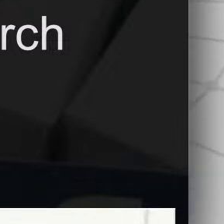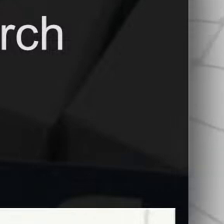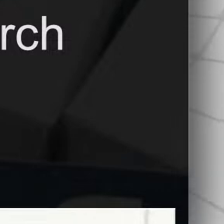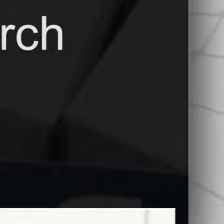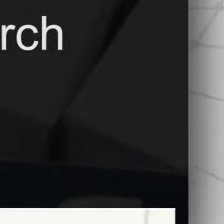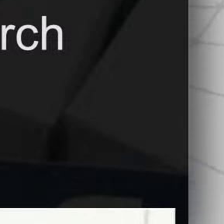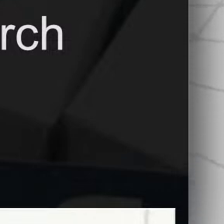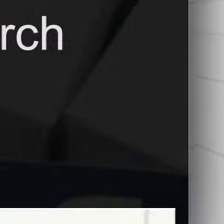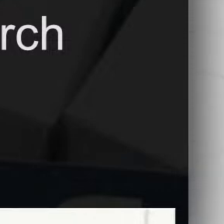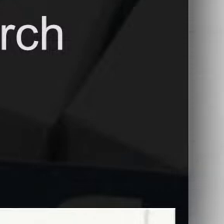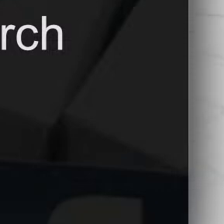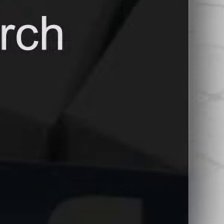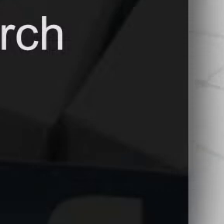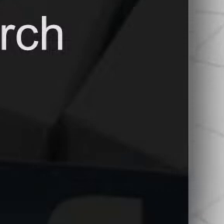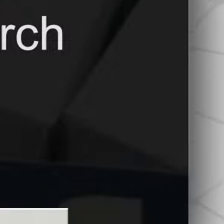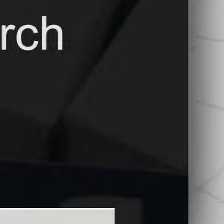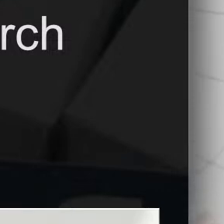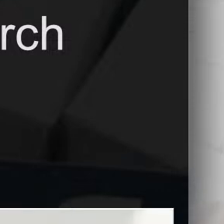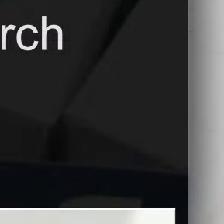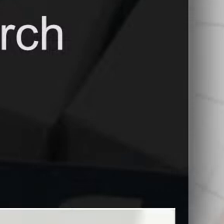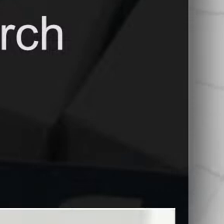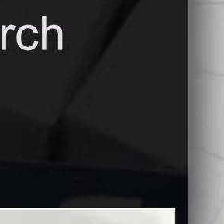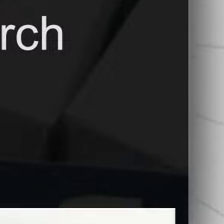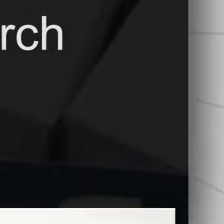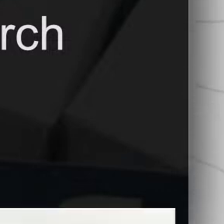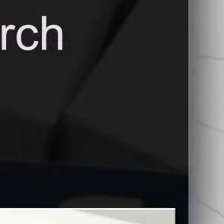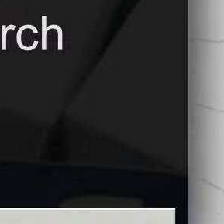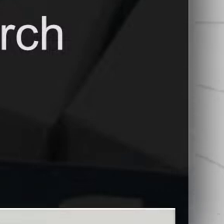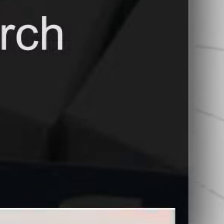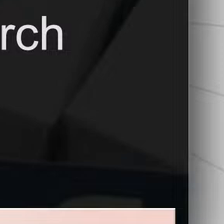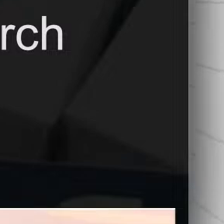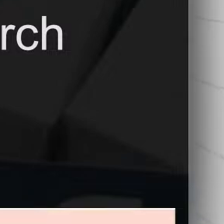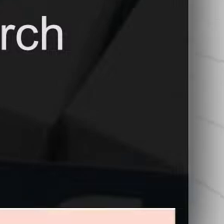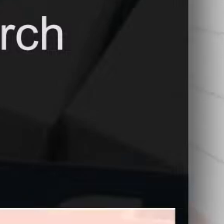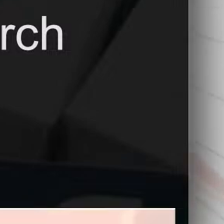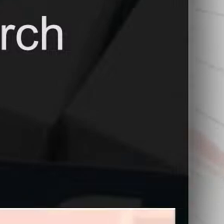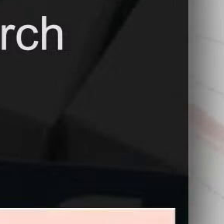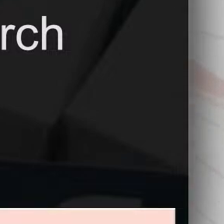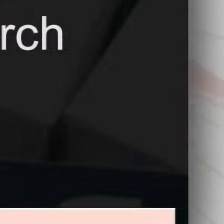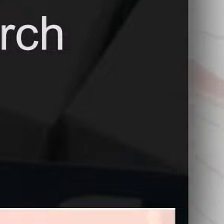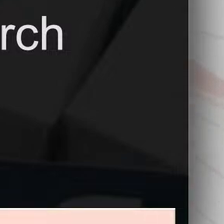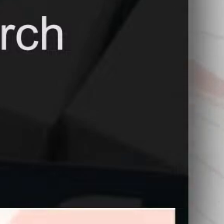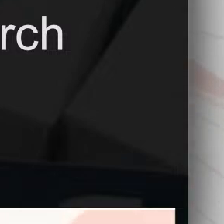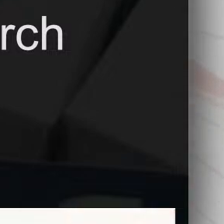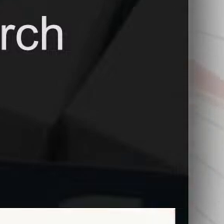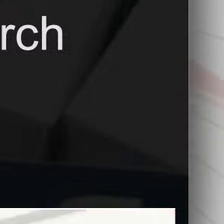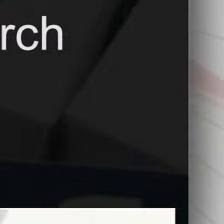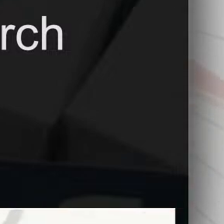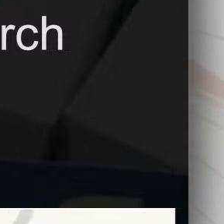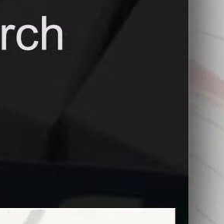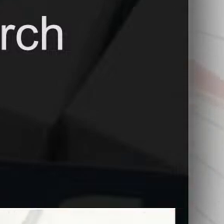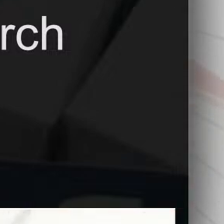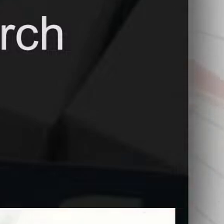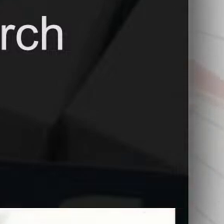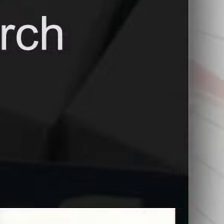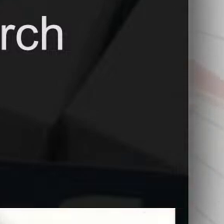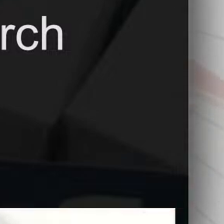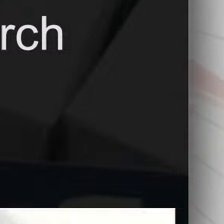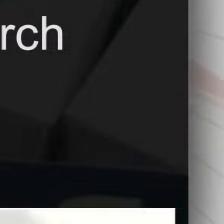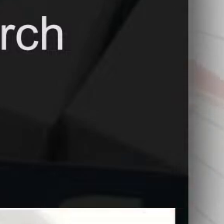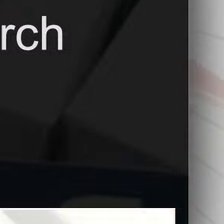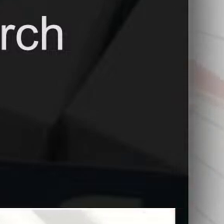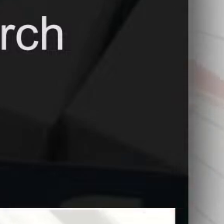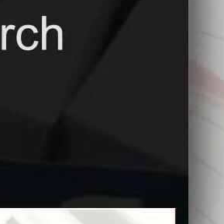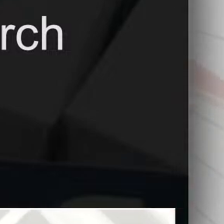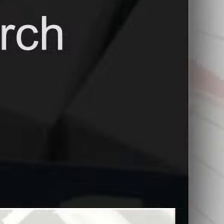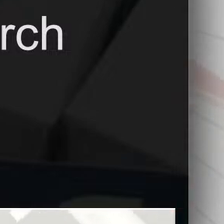era stage, and of course as a medium of expression towards the government. And of course the article